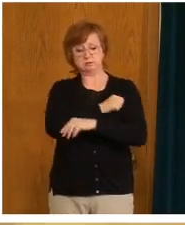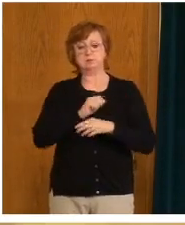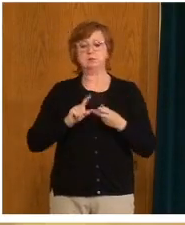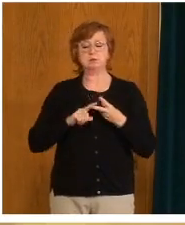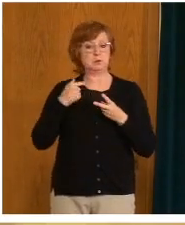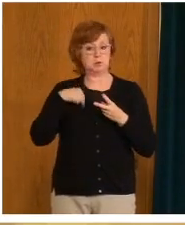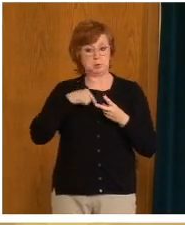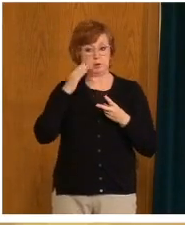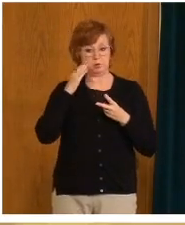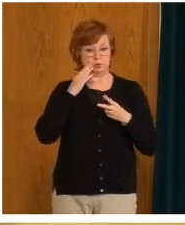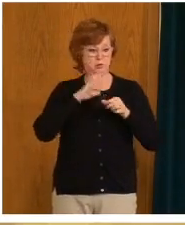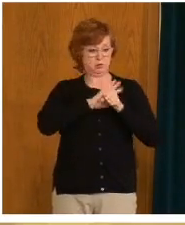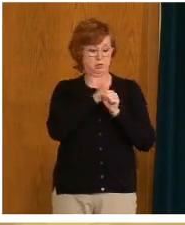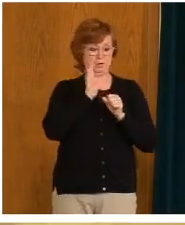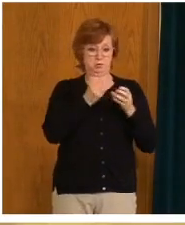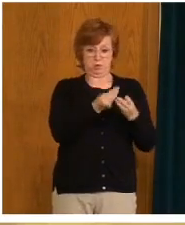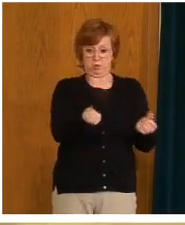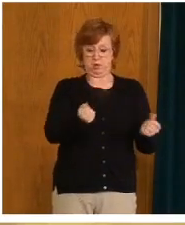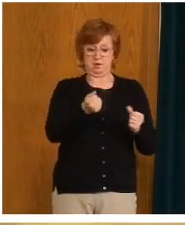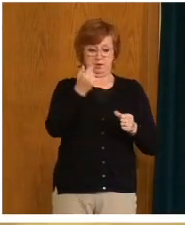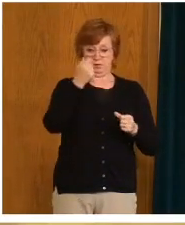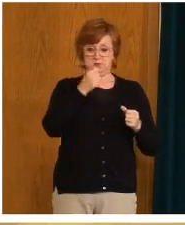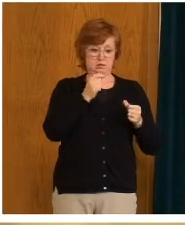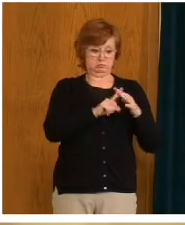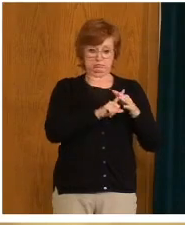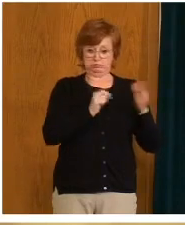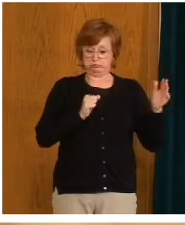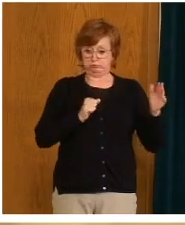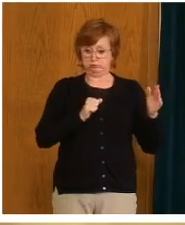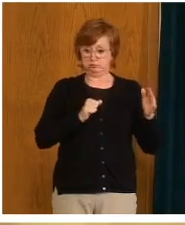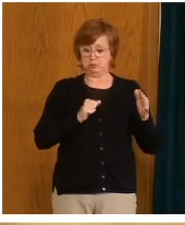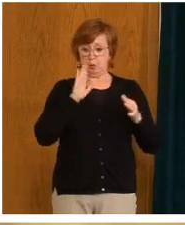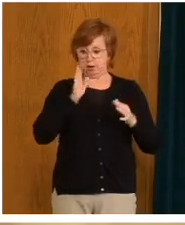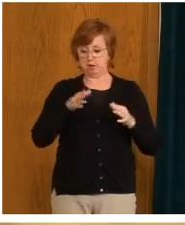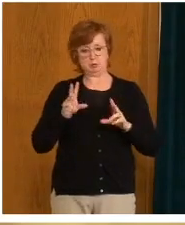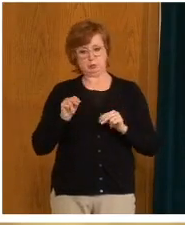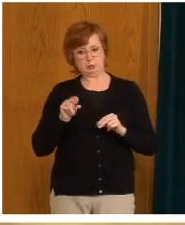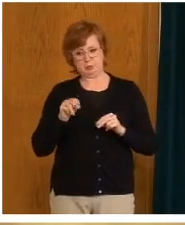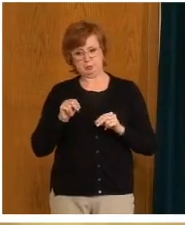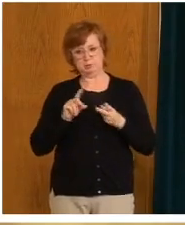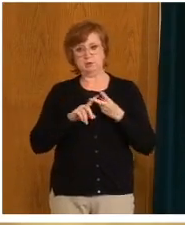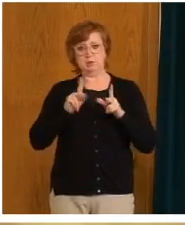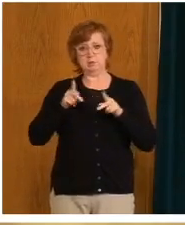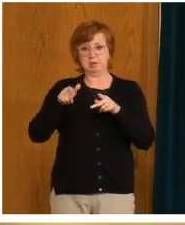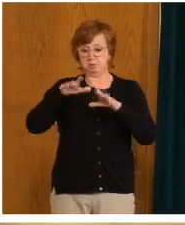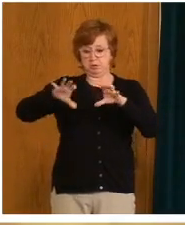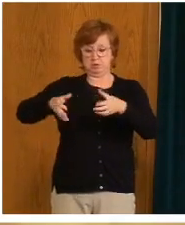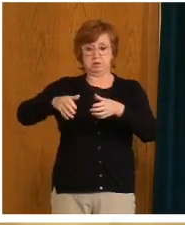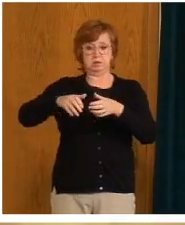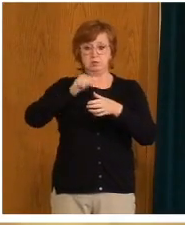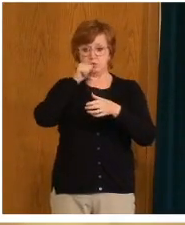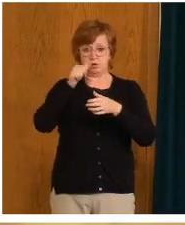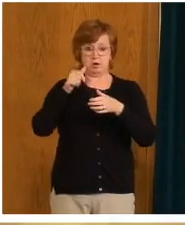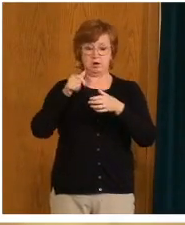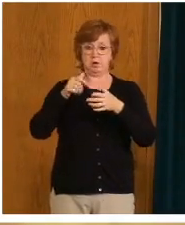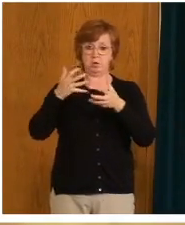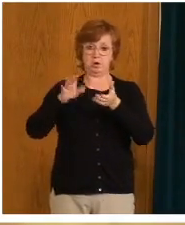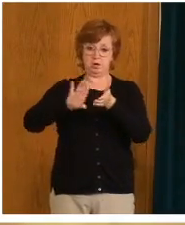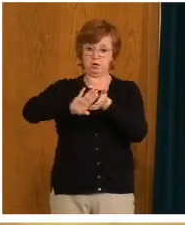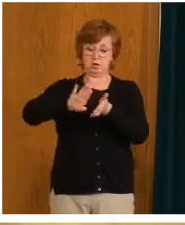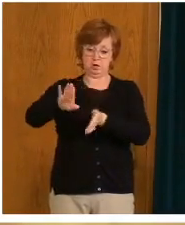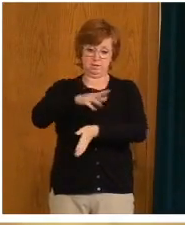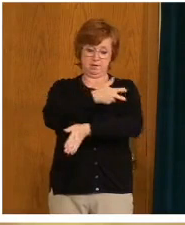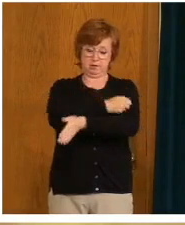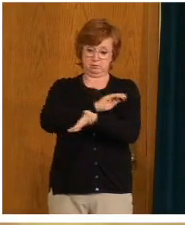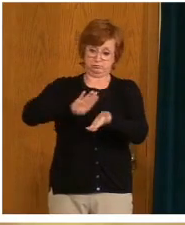COVID will not be gone. And those who have chosen to not get vaccinated, you will continue to be at risk at not only